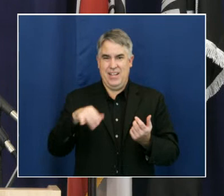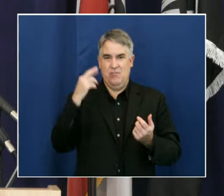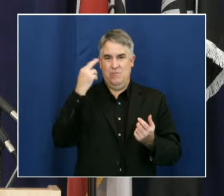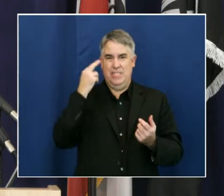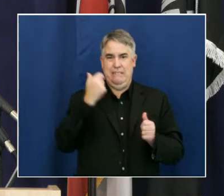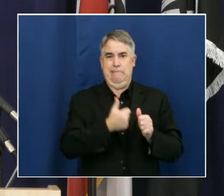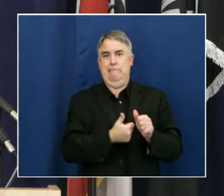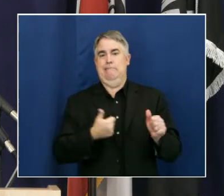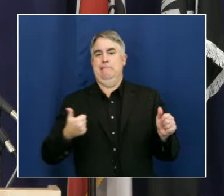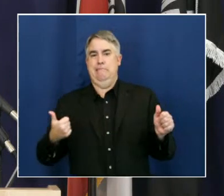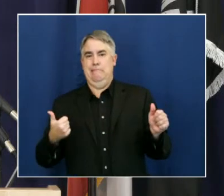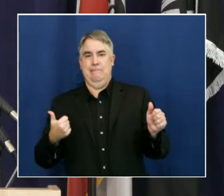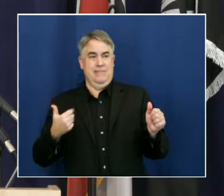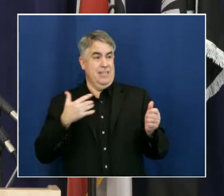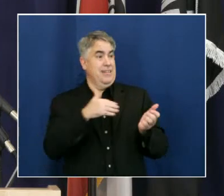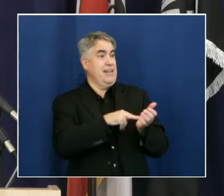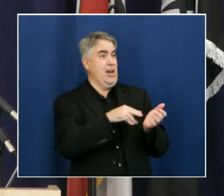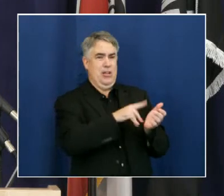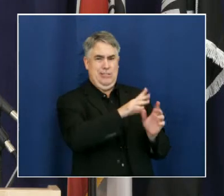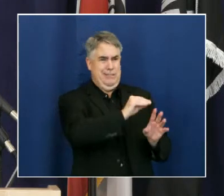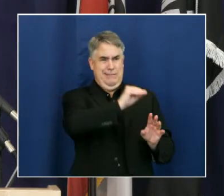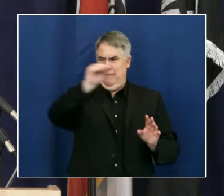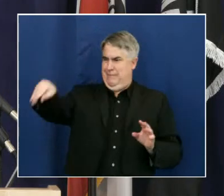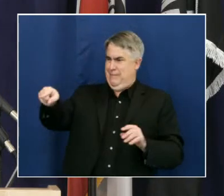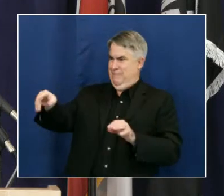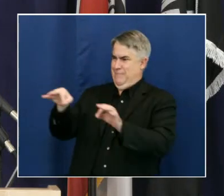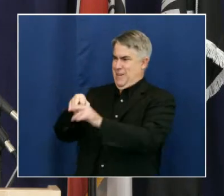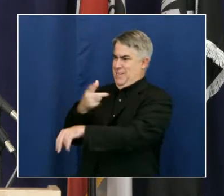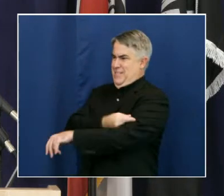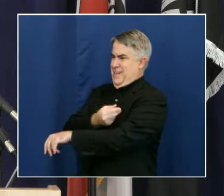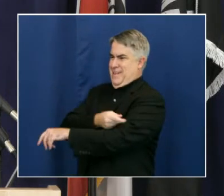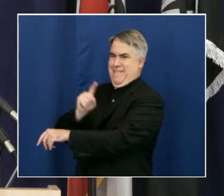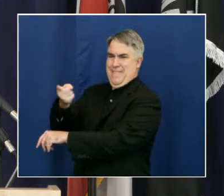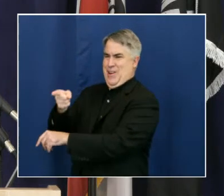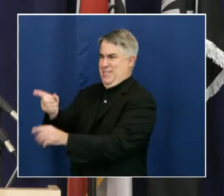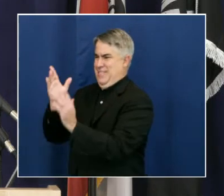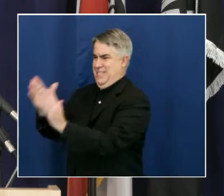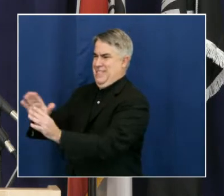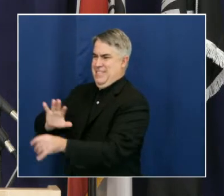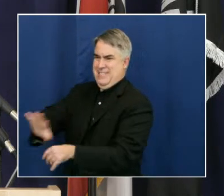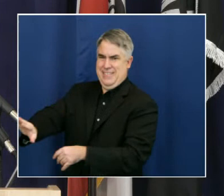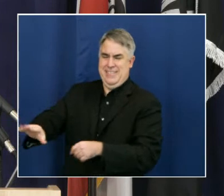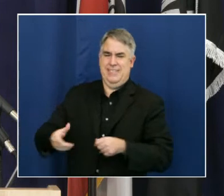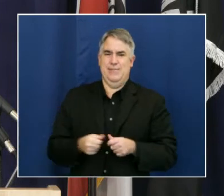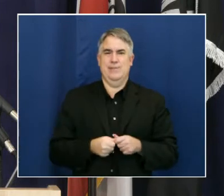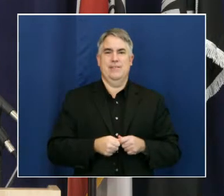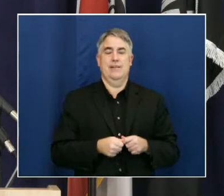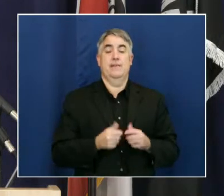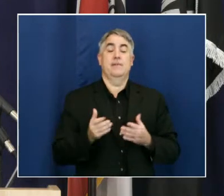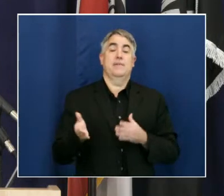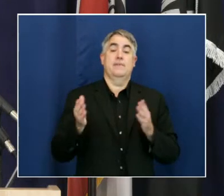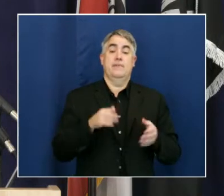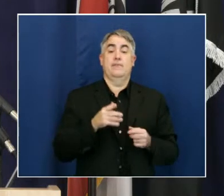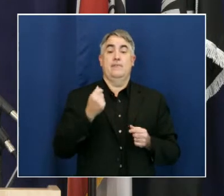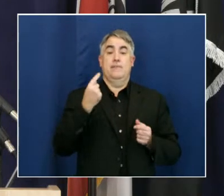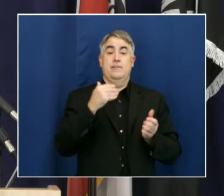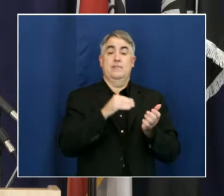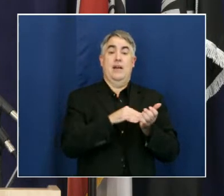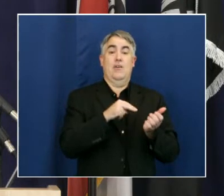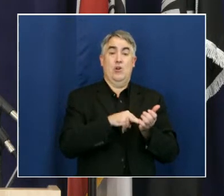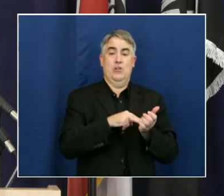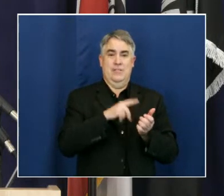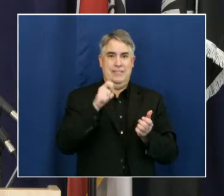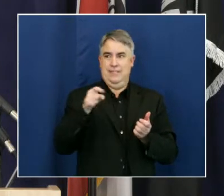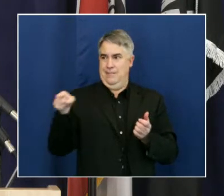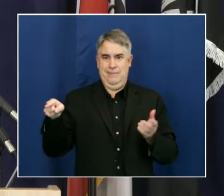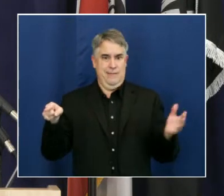And to run a vaccine, you need, it's similar to when we talked about creating more healthcare. You need the structure. Well, the structure